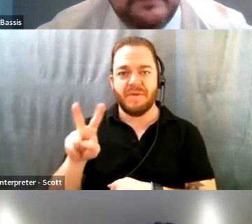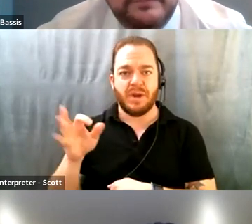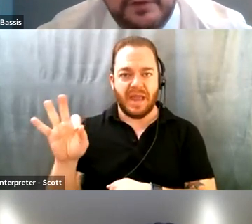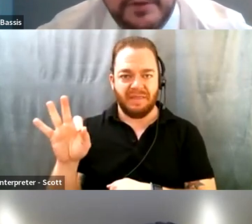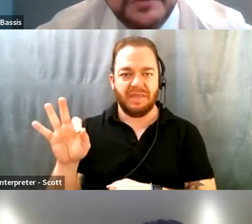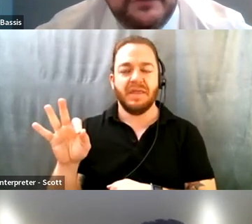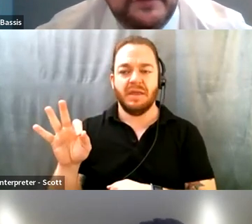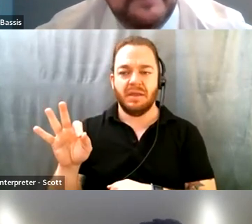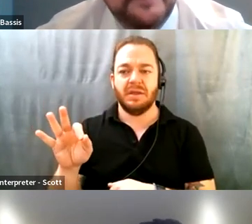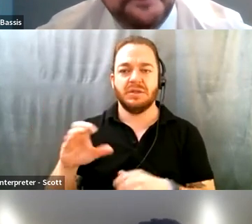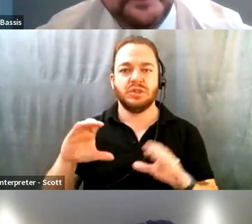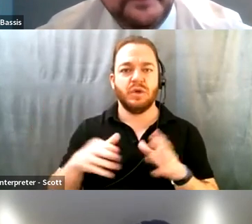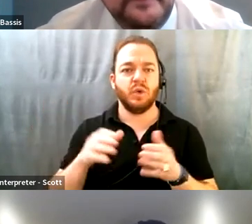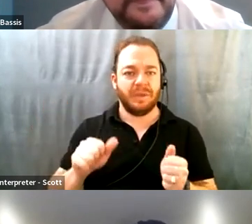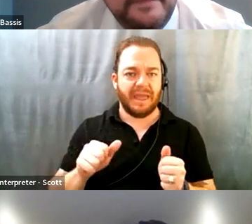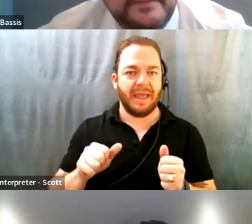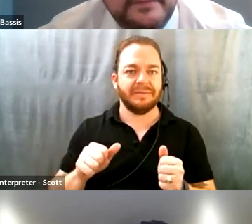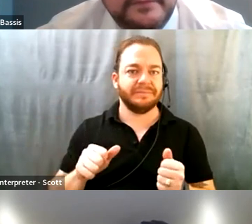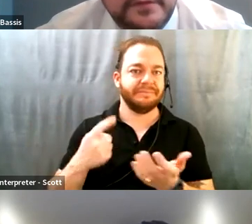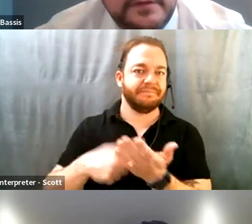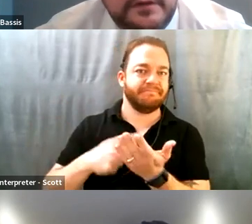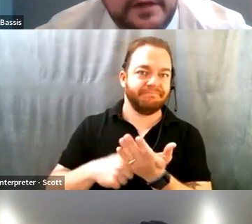the group can punch holes in it.